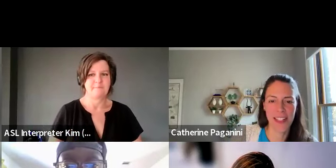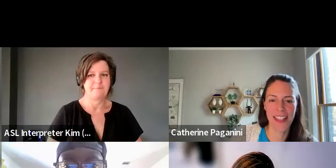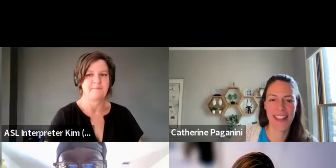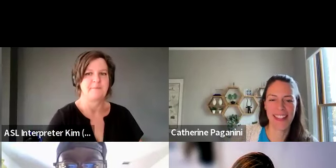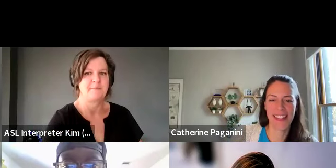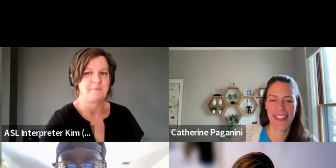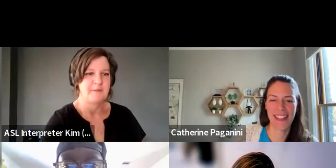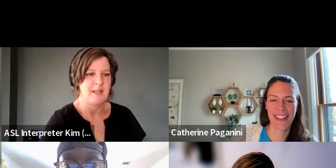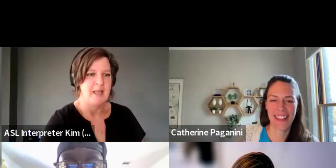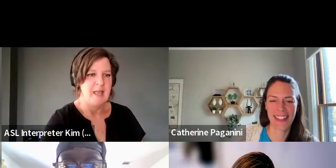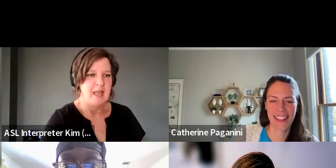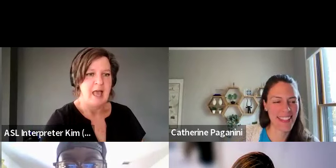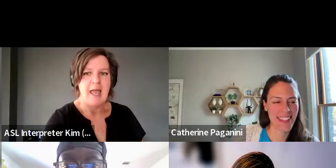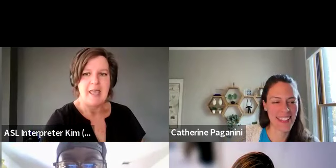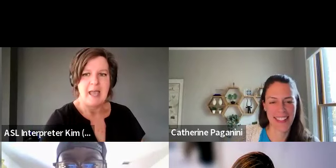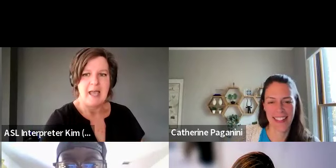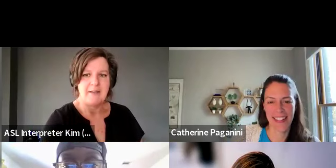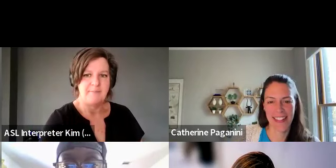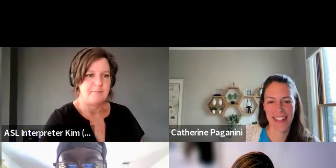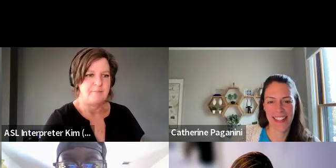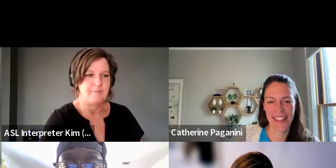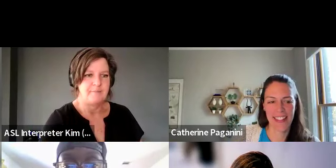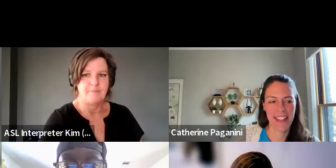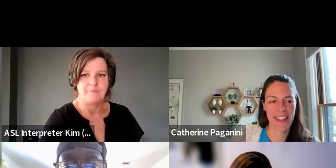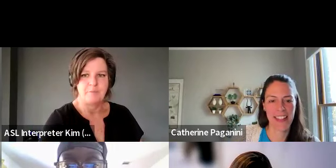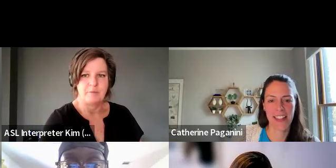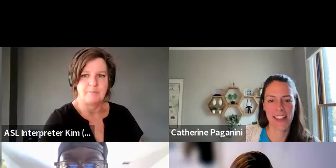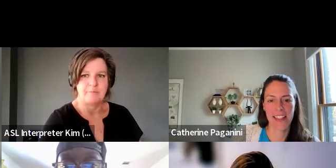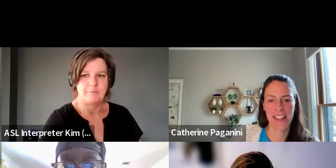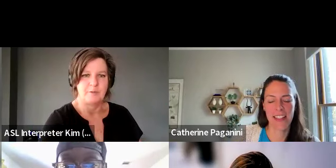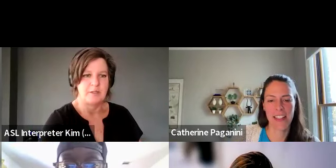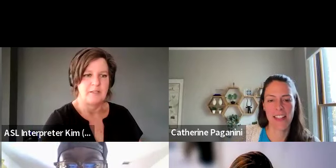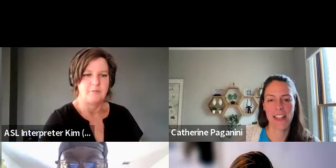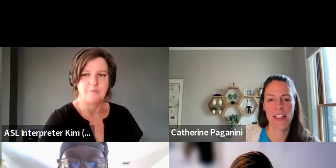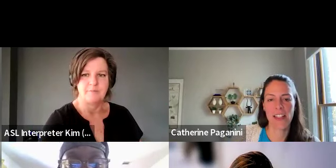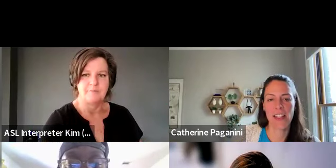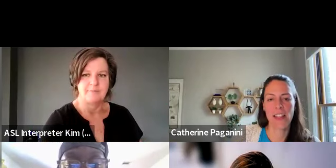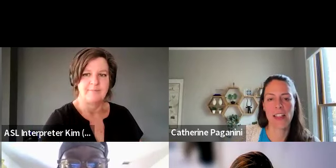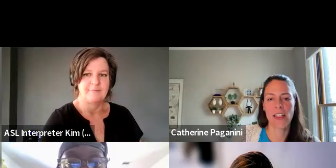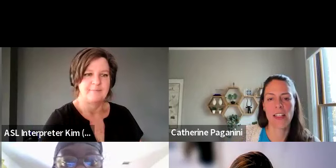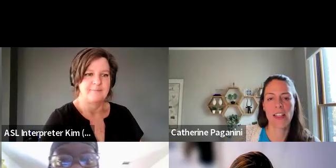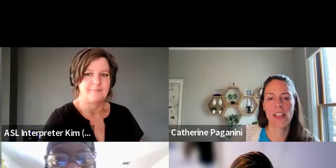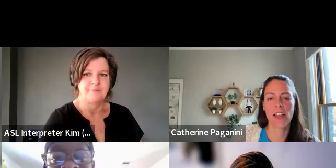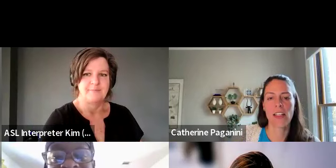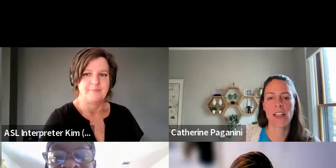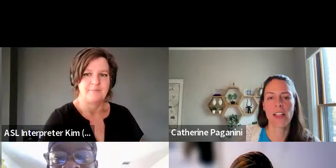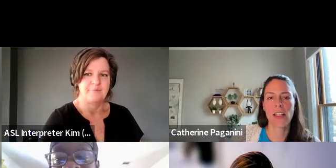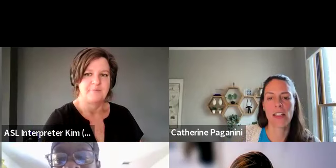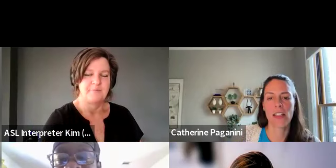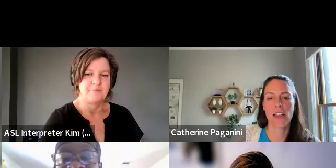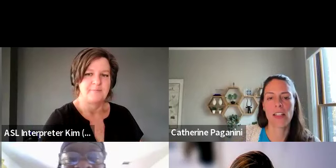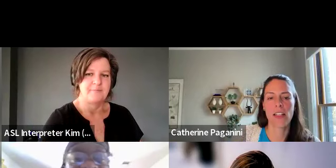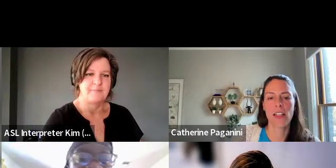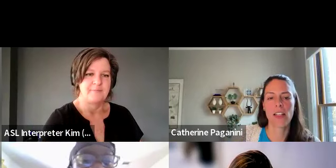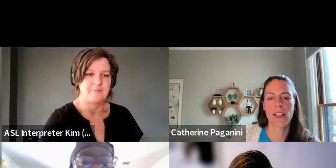Nicole. I'm going to try to join this real quick. I'm working right now, so I'm hi. I'm just coming in really